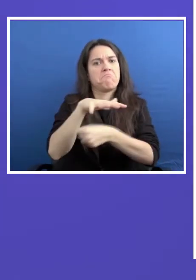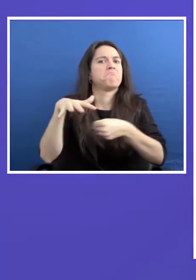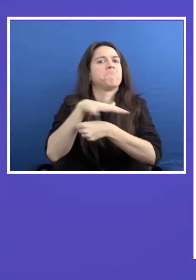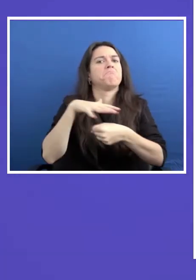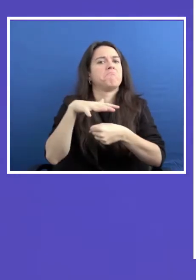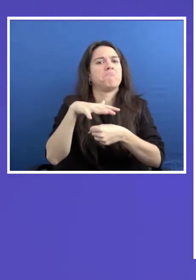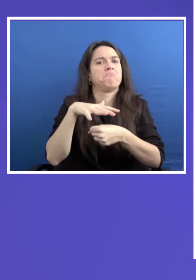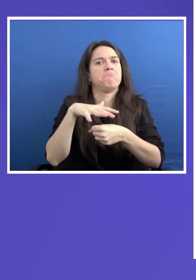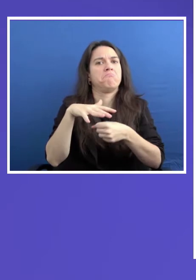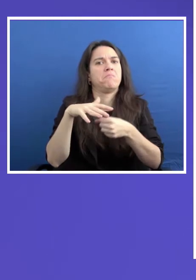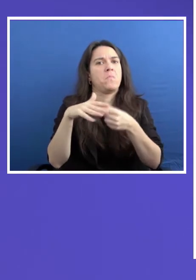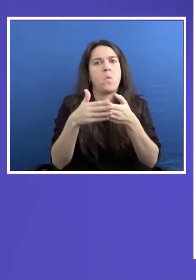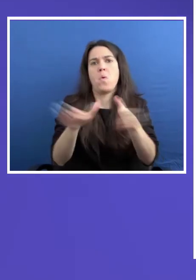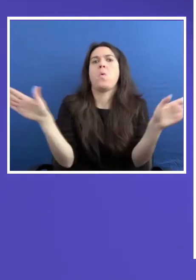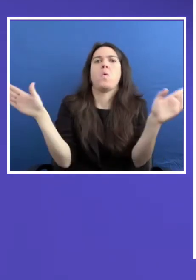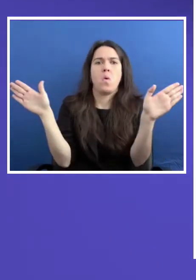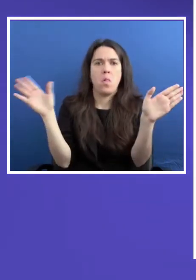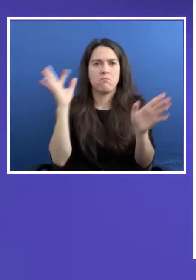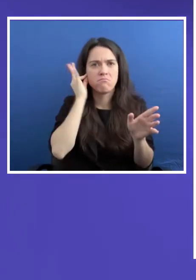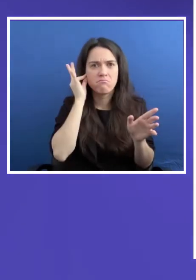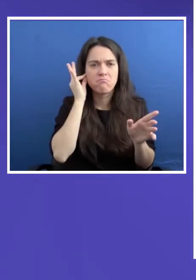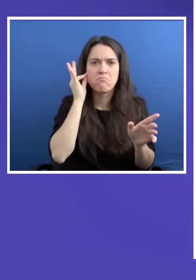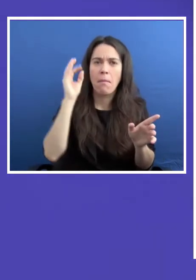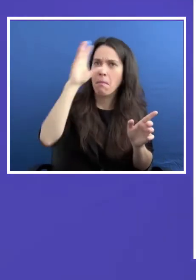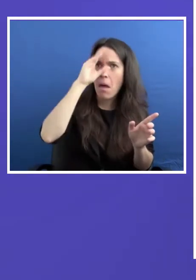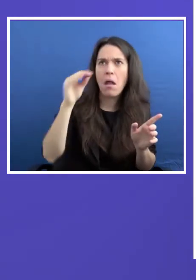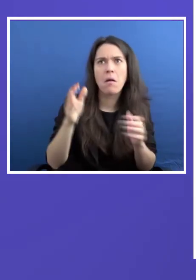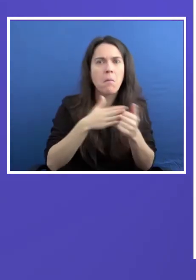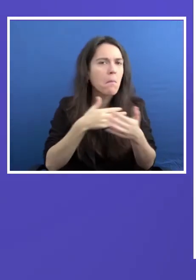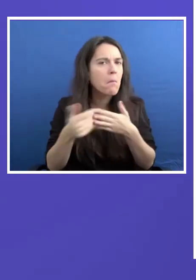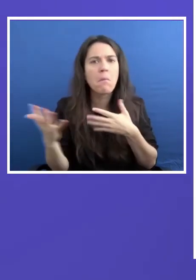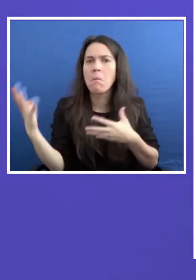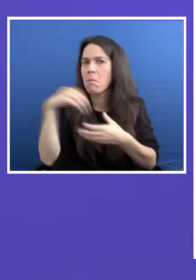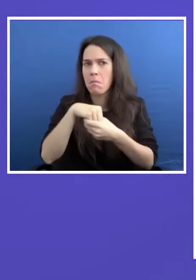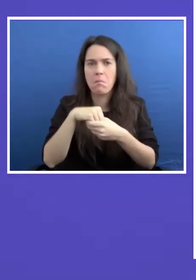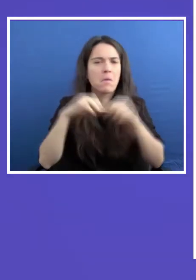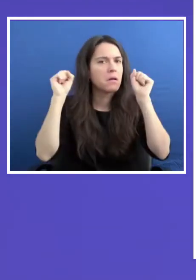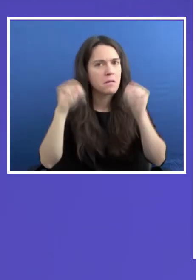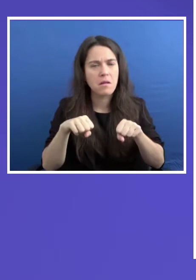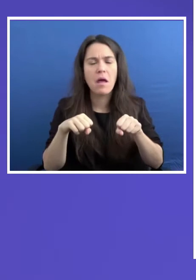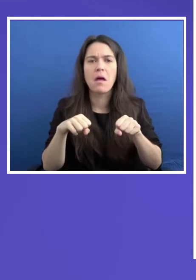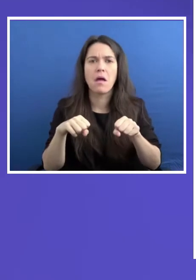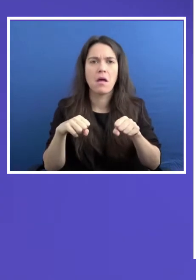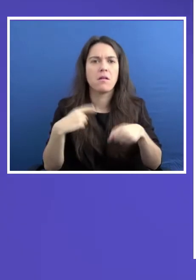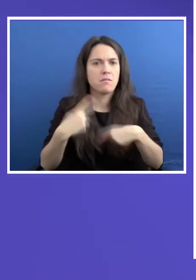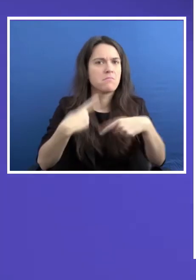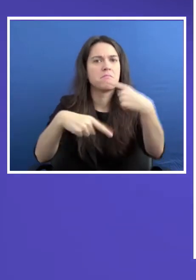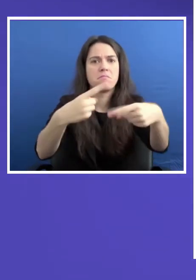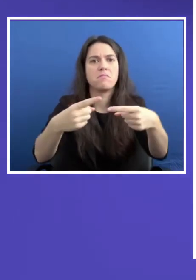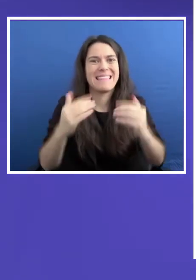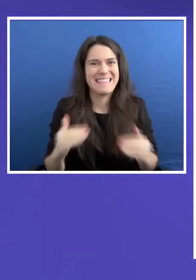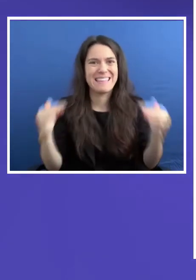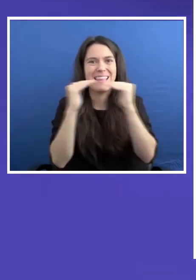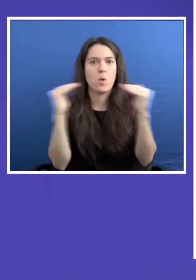all female and males and might participate in equal